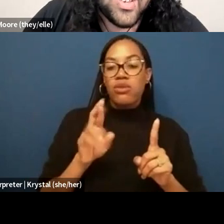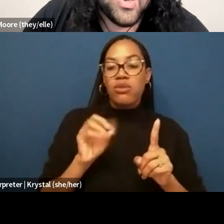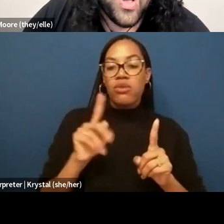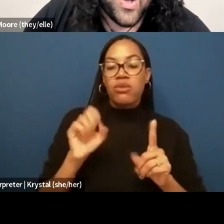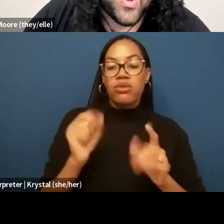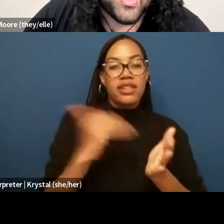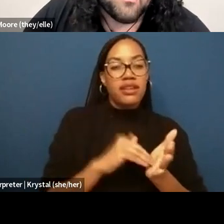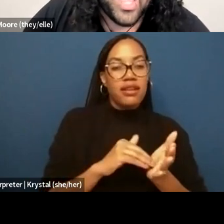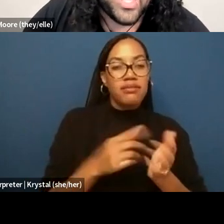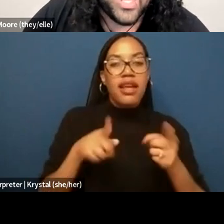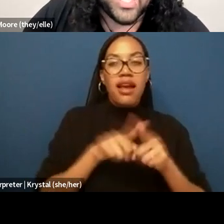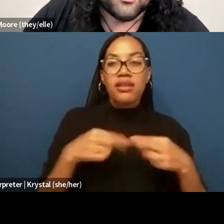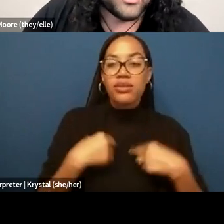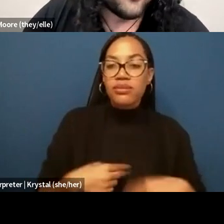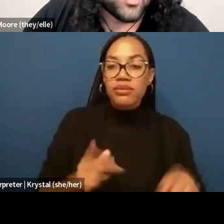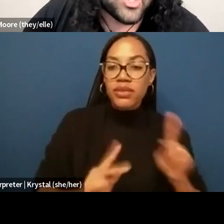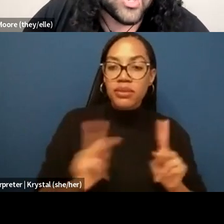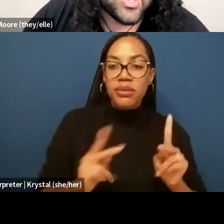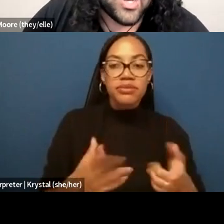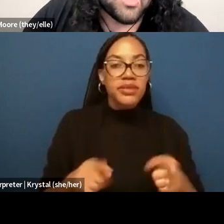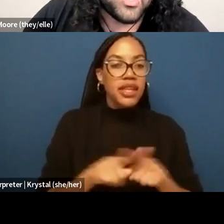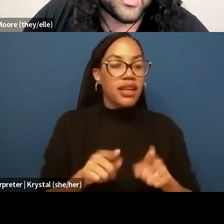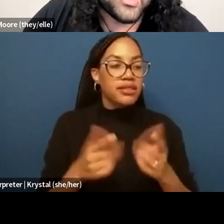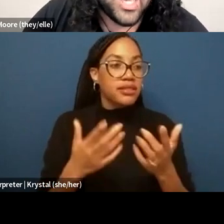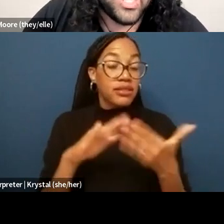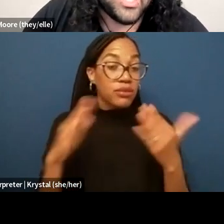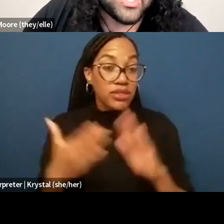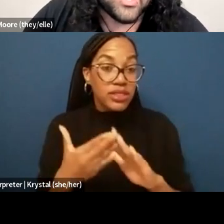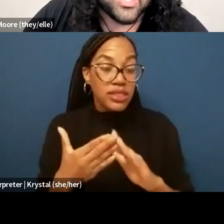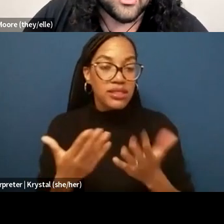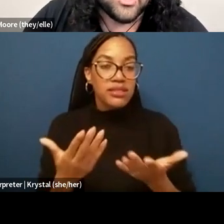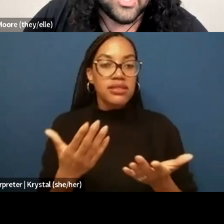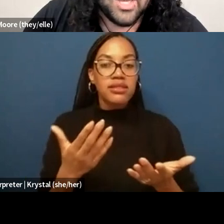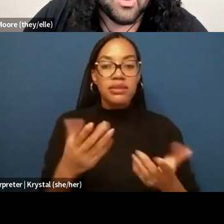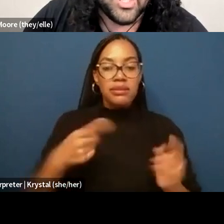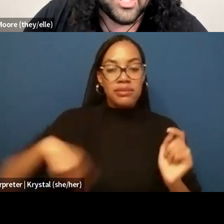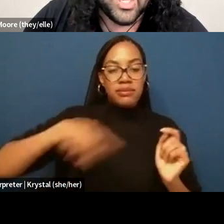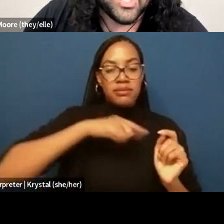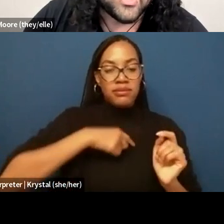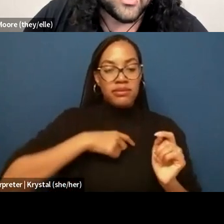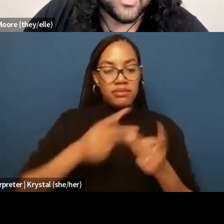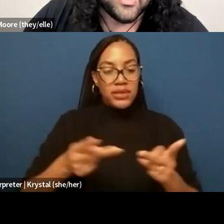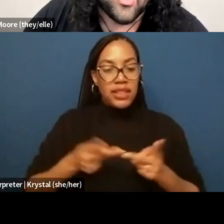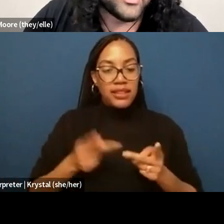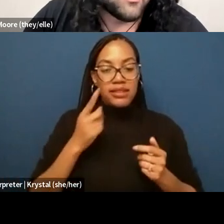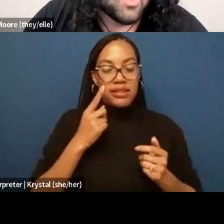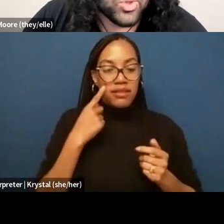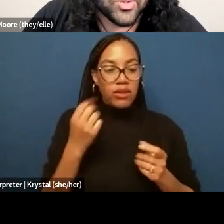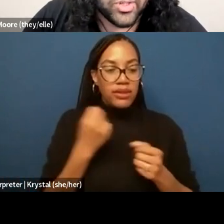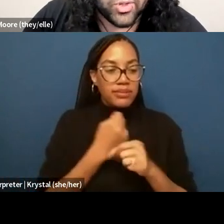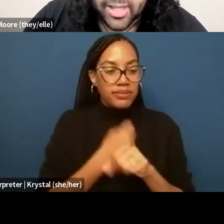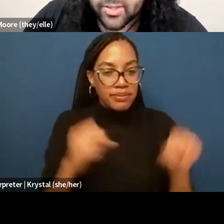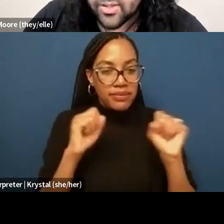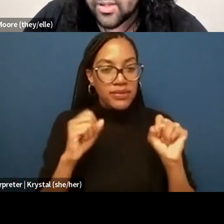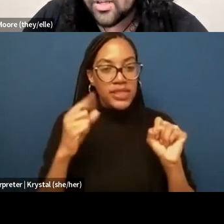communities, and as reservoirs in a society that is inherently disabling and causing of